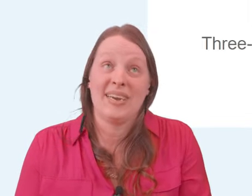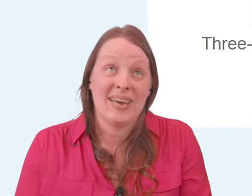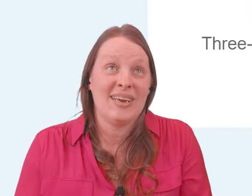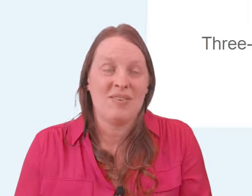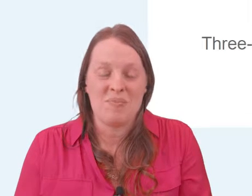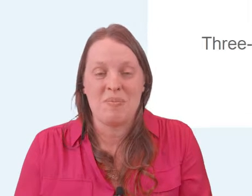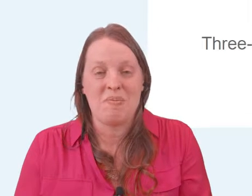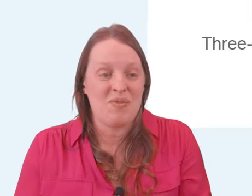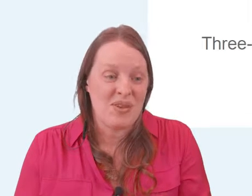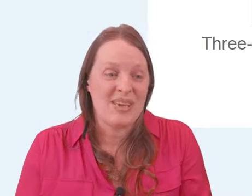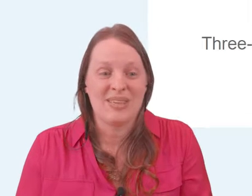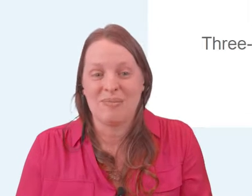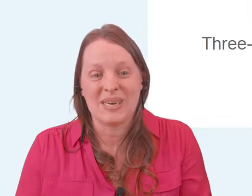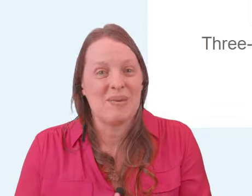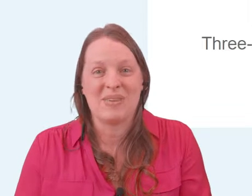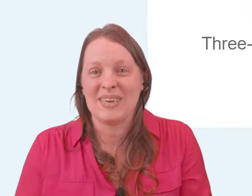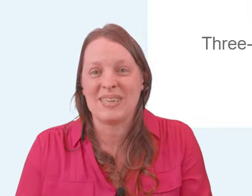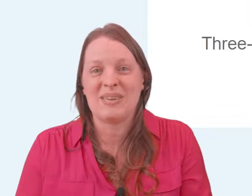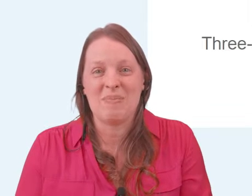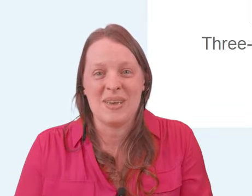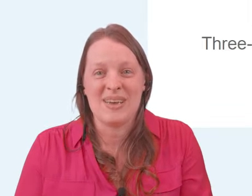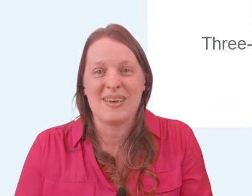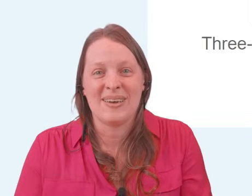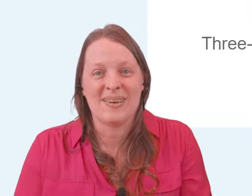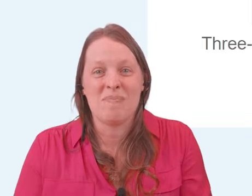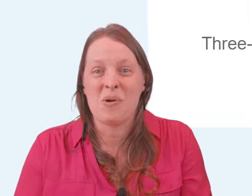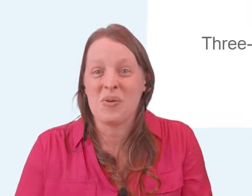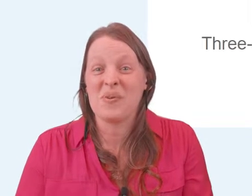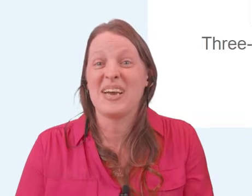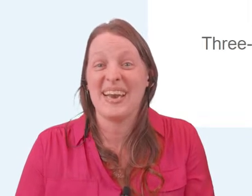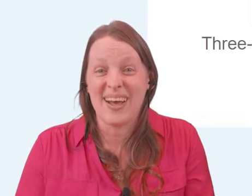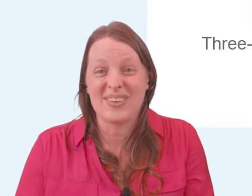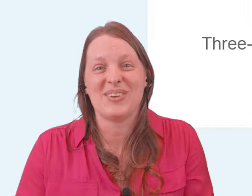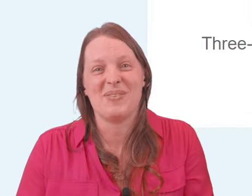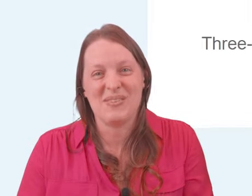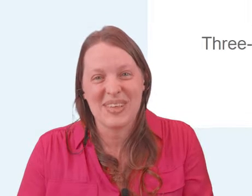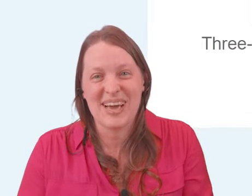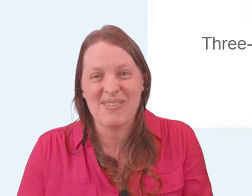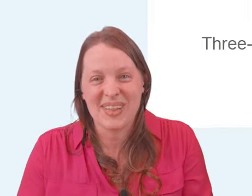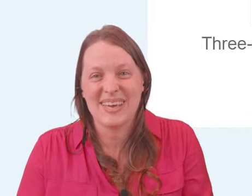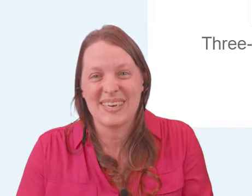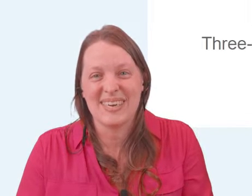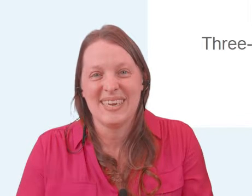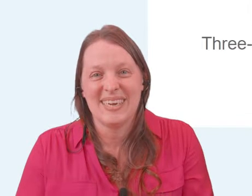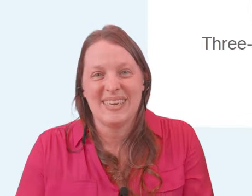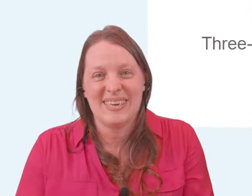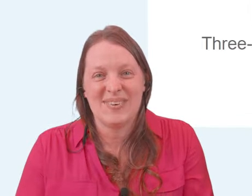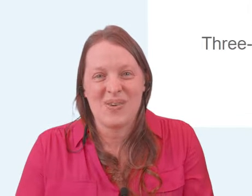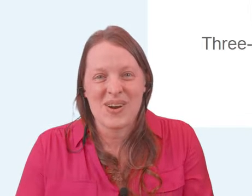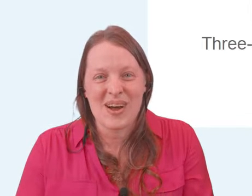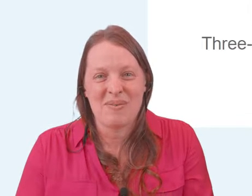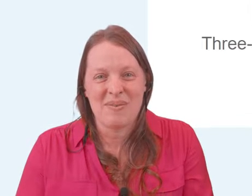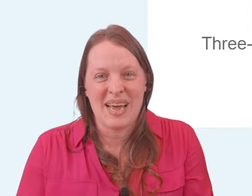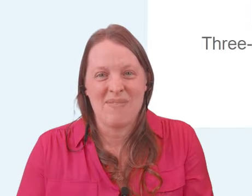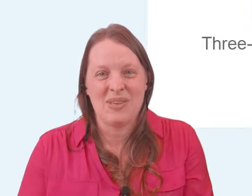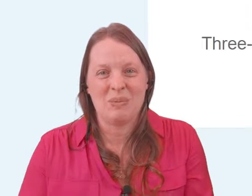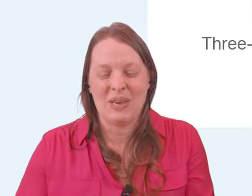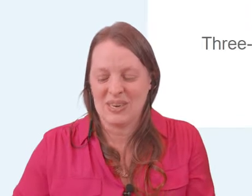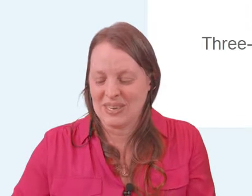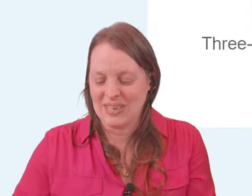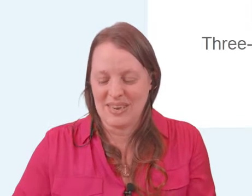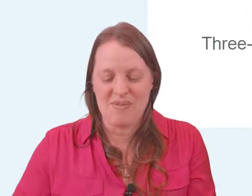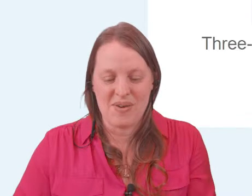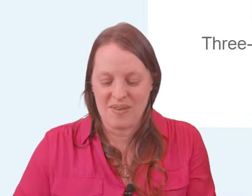or any kind of BPPV. Sometimes it gets to be more than one canal, so we really have a lot to work on when we have